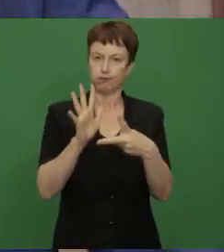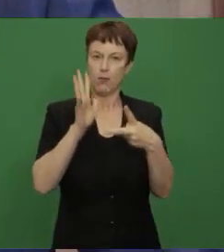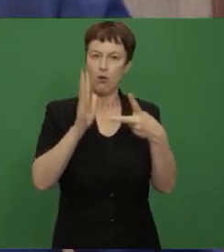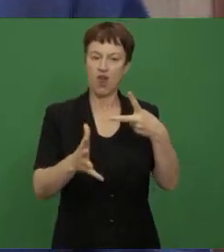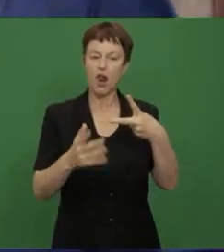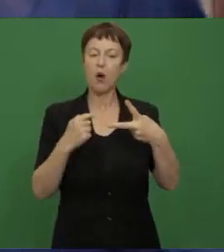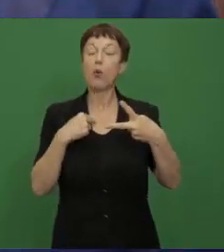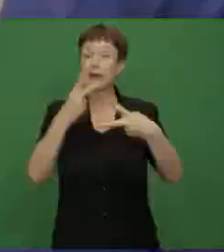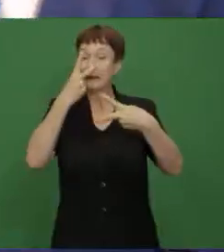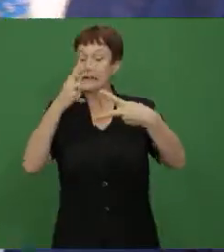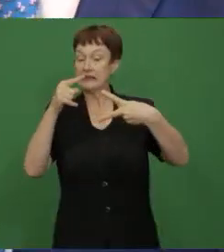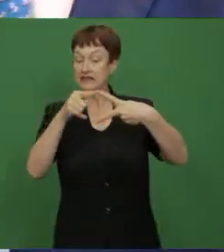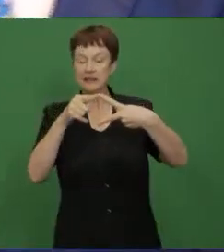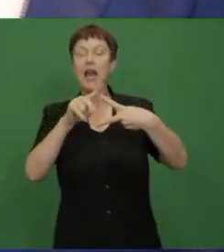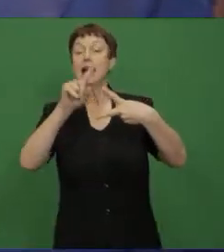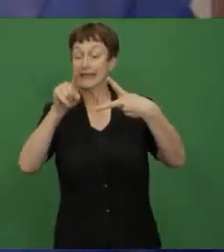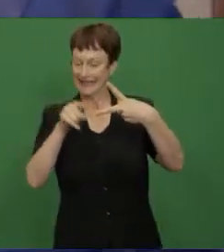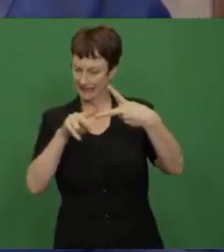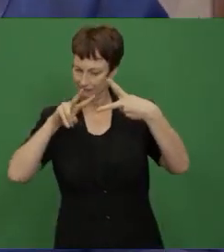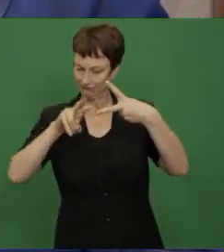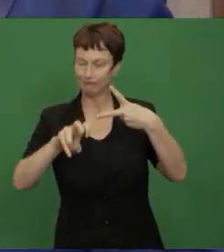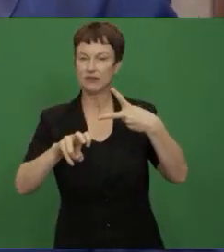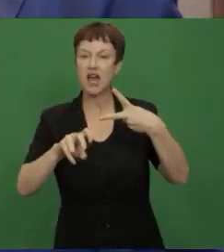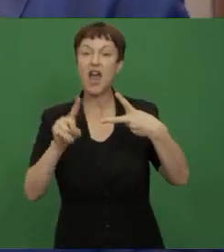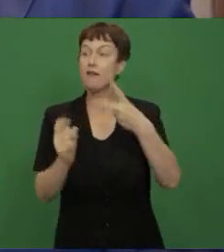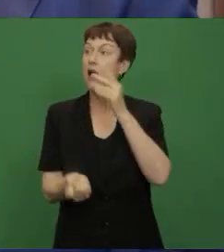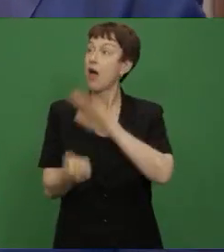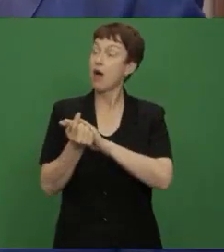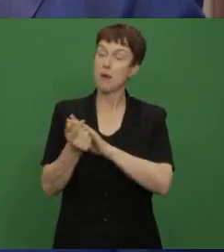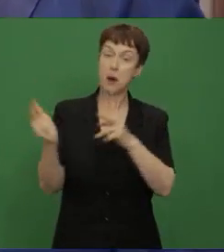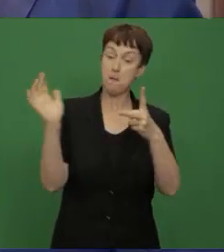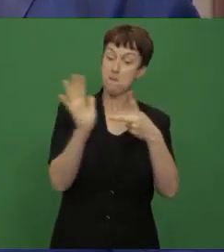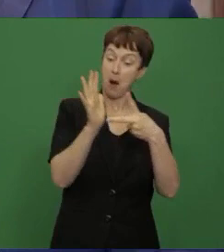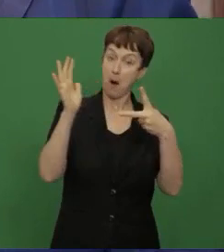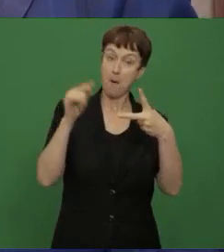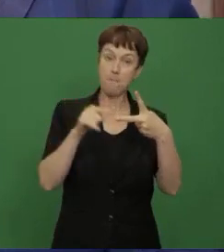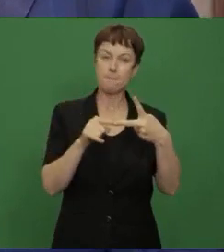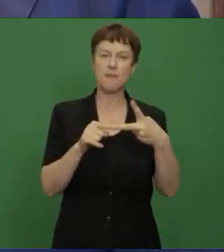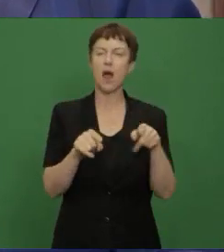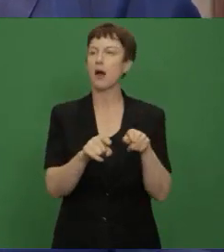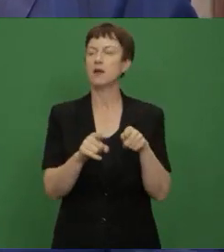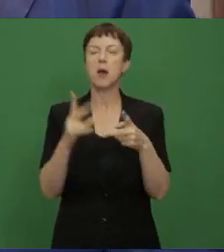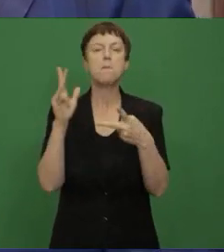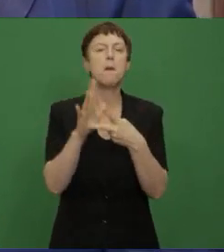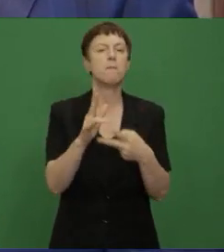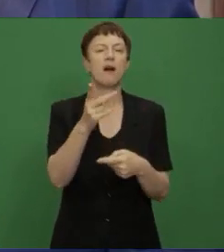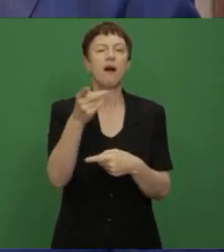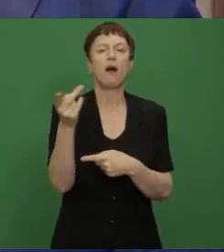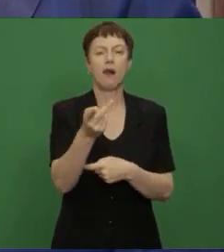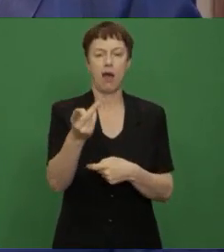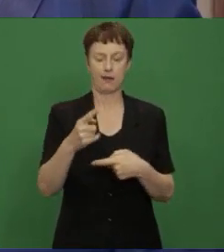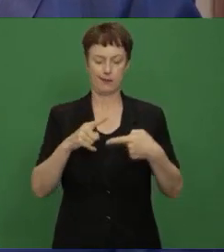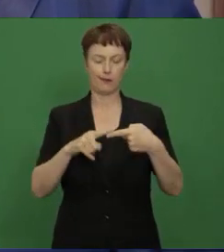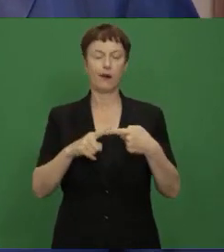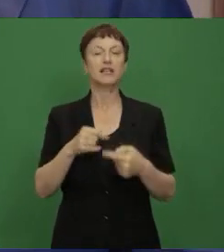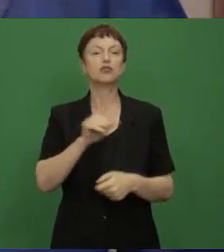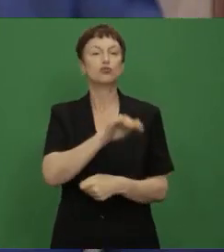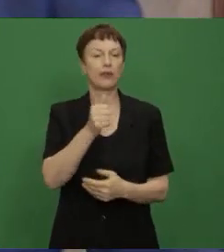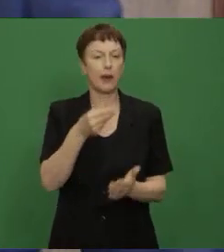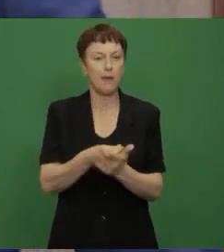However, shocks of a persistent nature, such as extended periods of currency